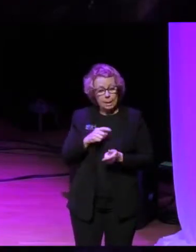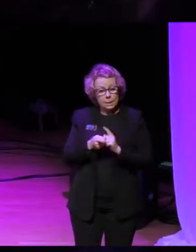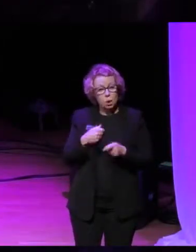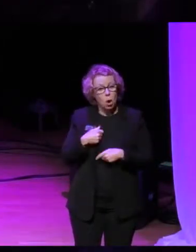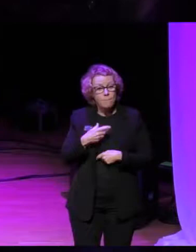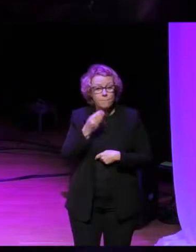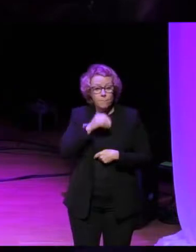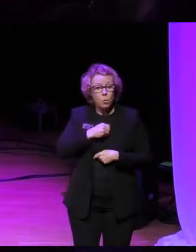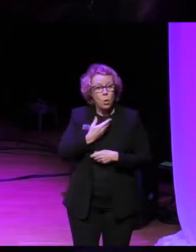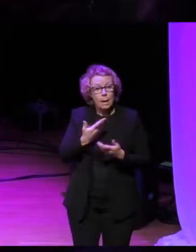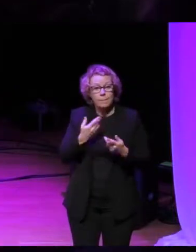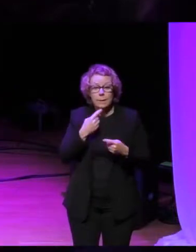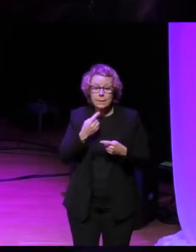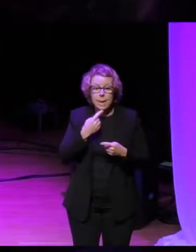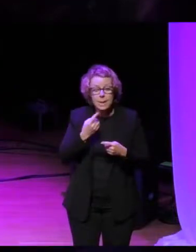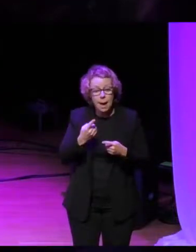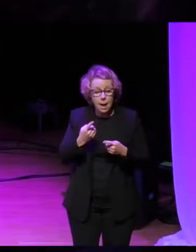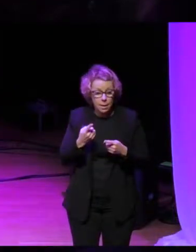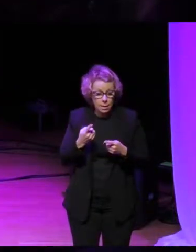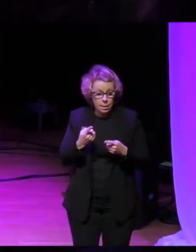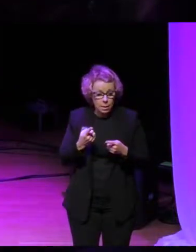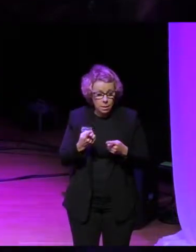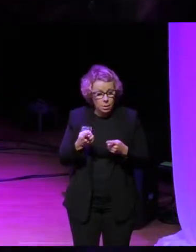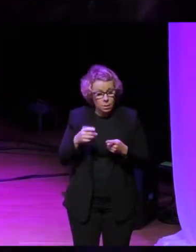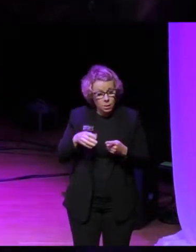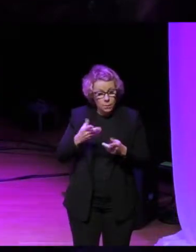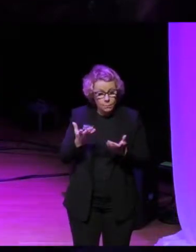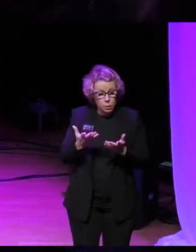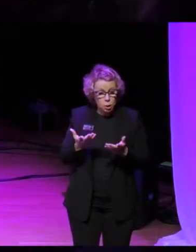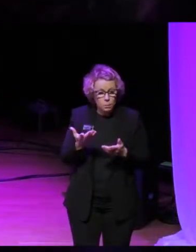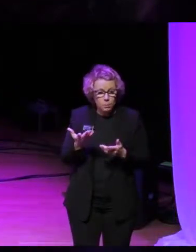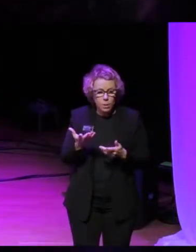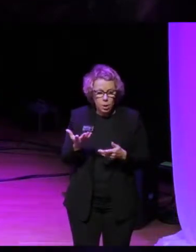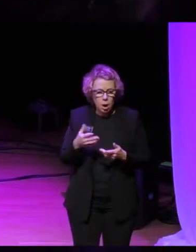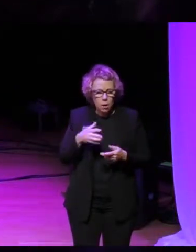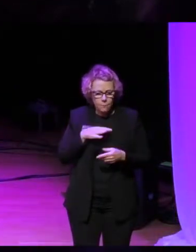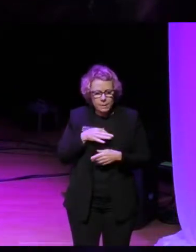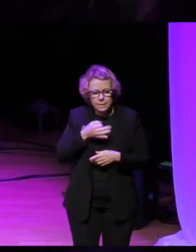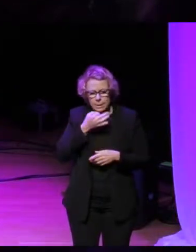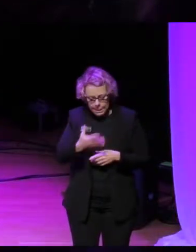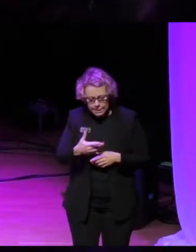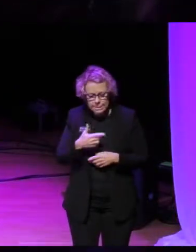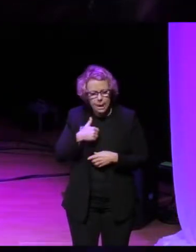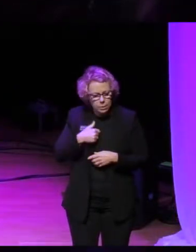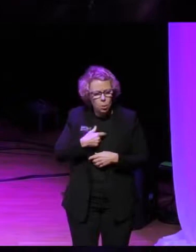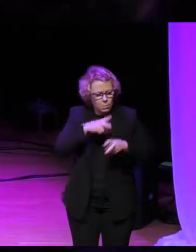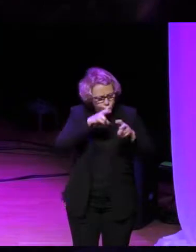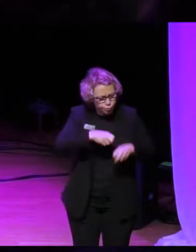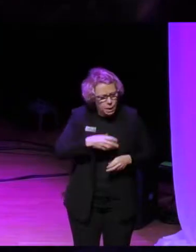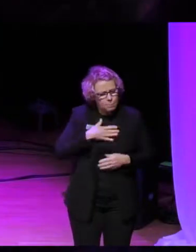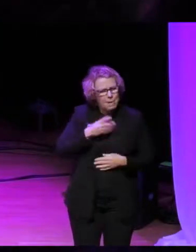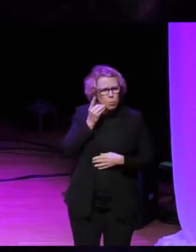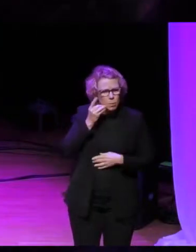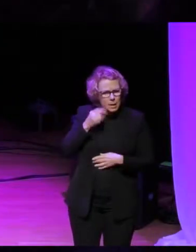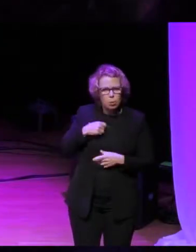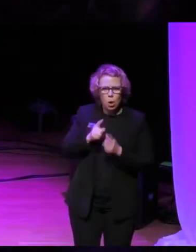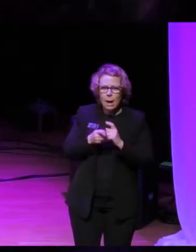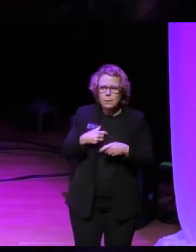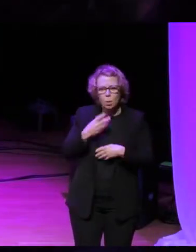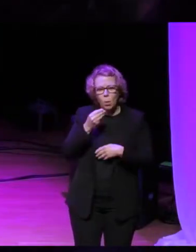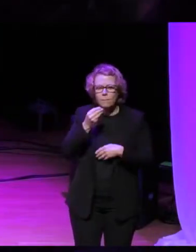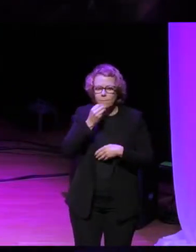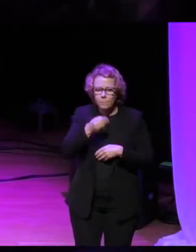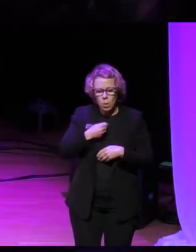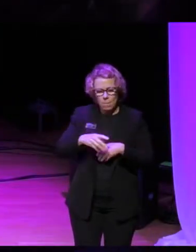travel or even when they return home to their own country, that the government will be able to look through limitless amounts of information about their lives